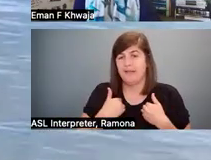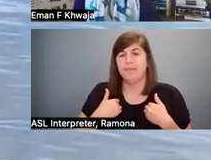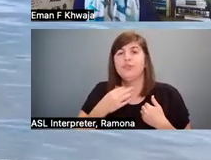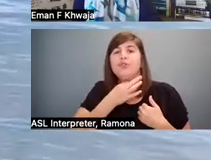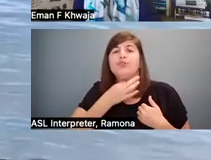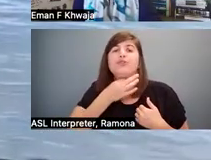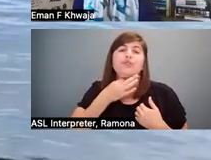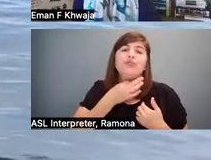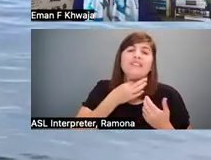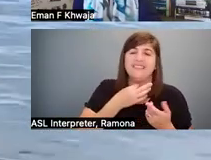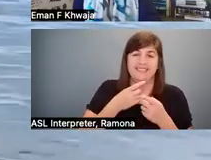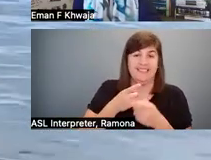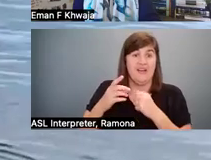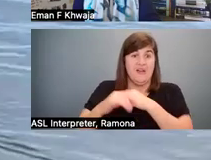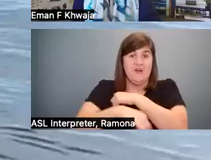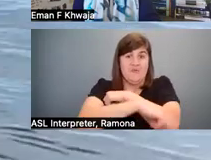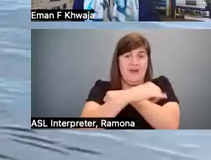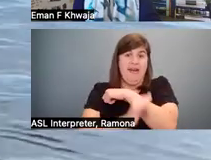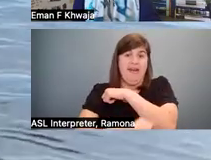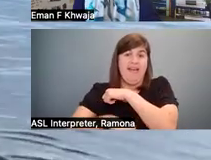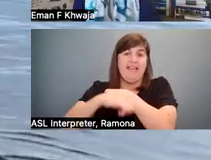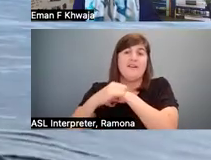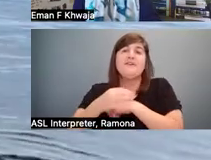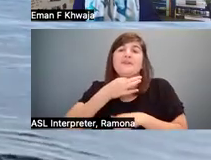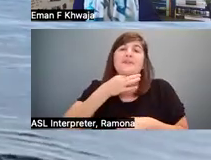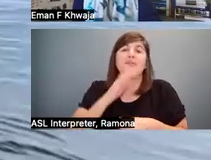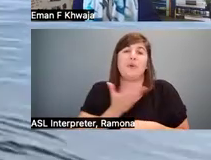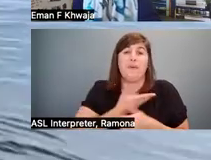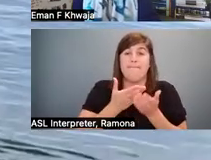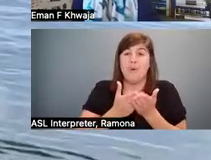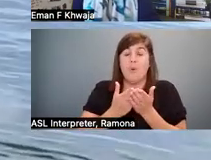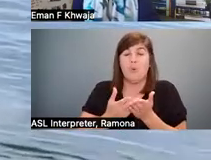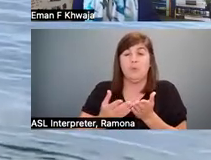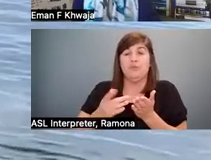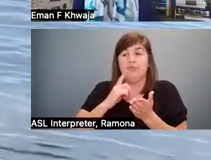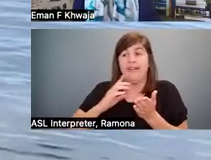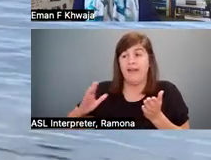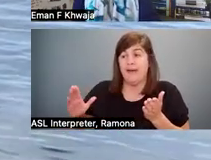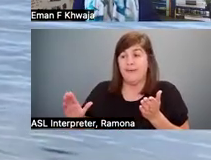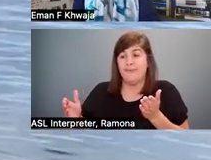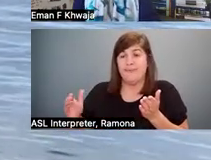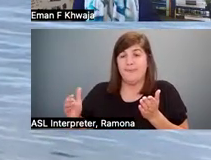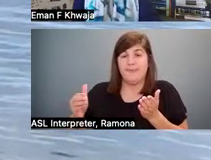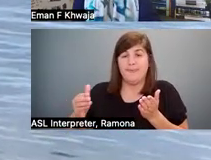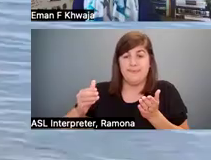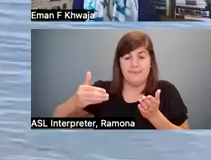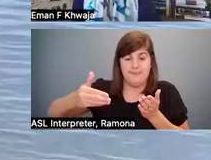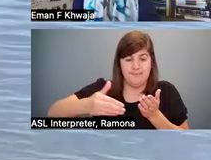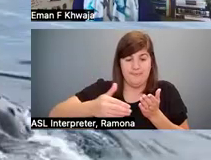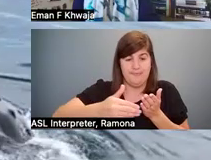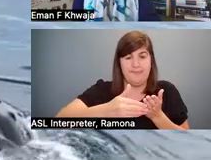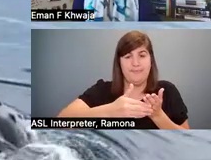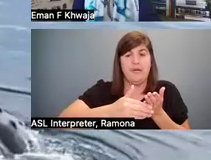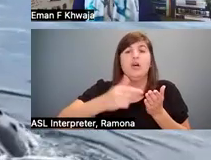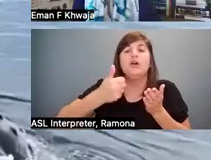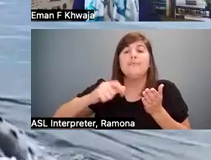curious. So this whale got really curious of our boat and swam over to us. It actually swam underneath us and just came to check us out, which